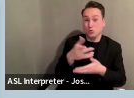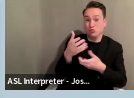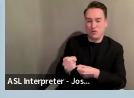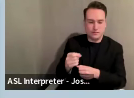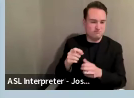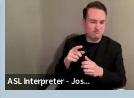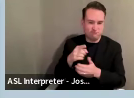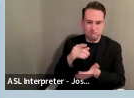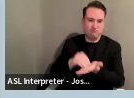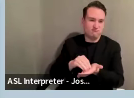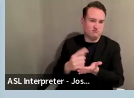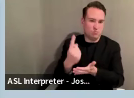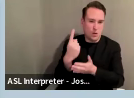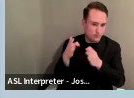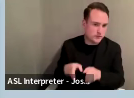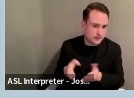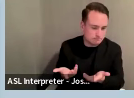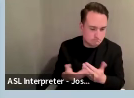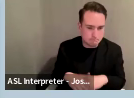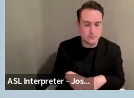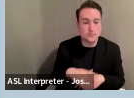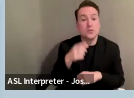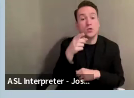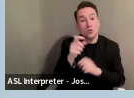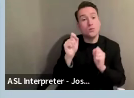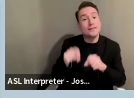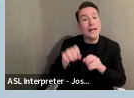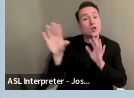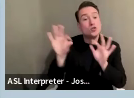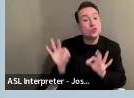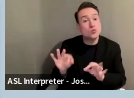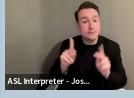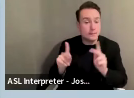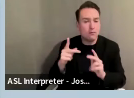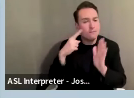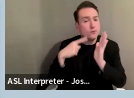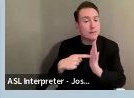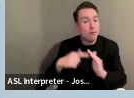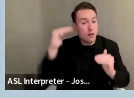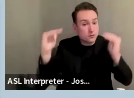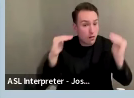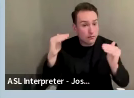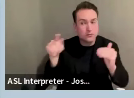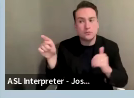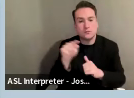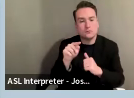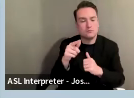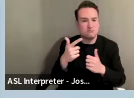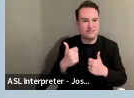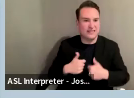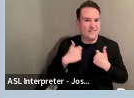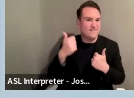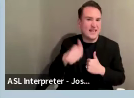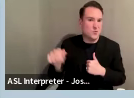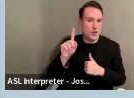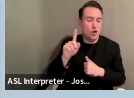down. You can choose people, adults, who really live anywhere. I